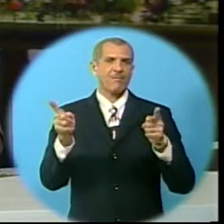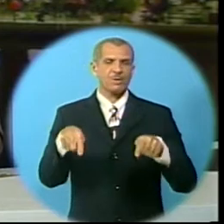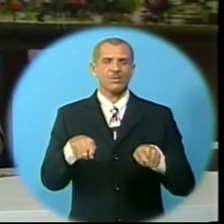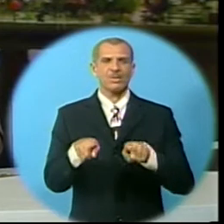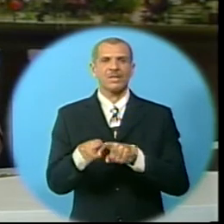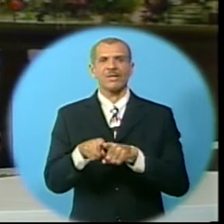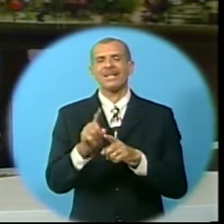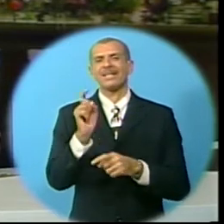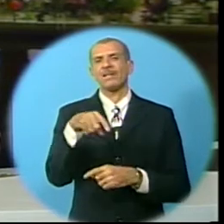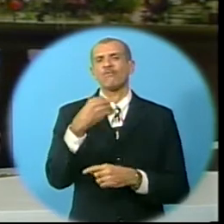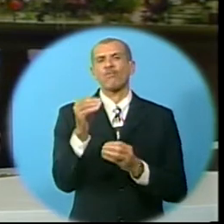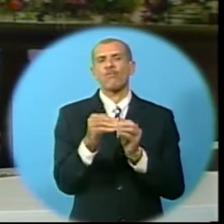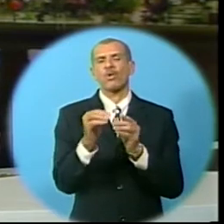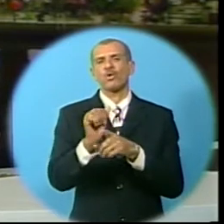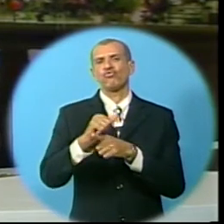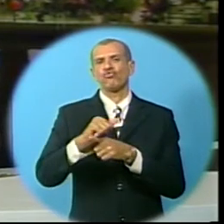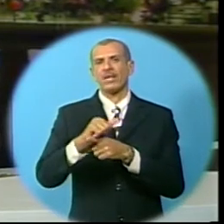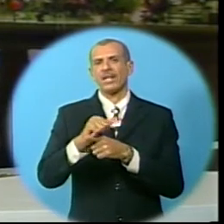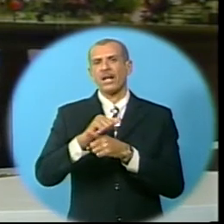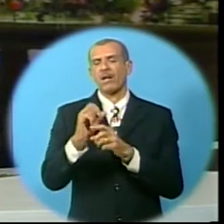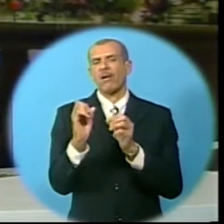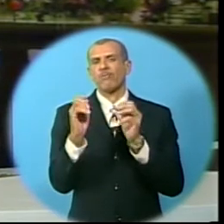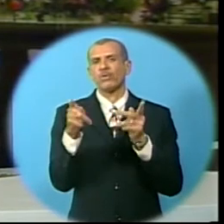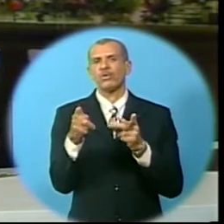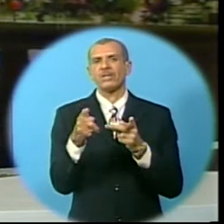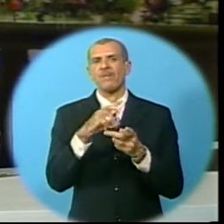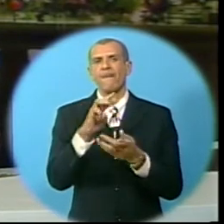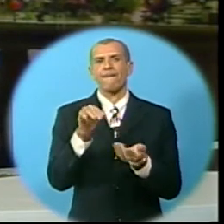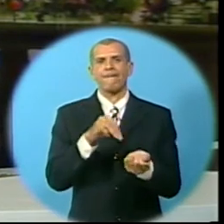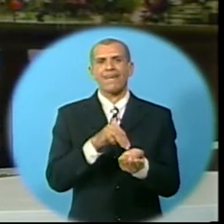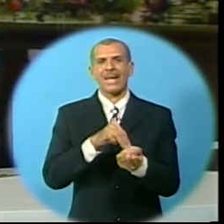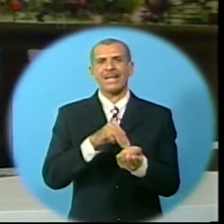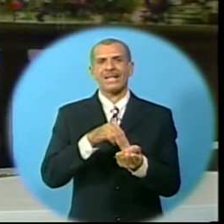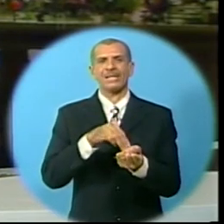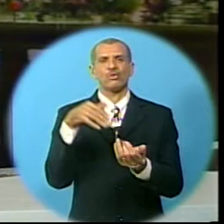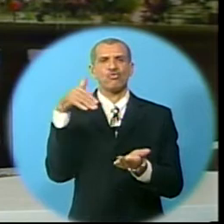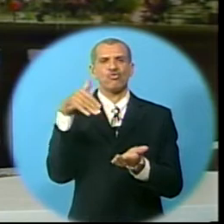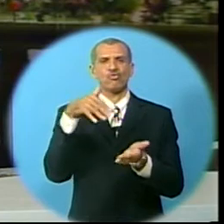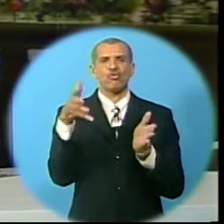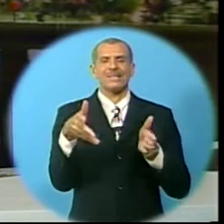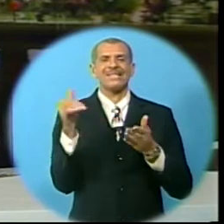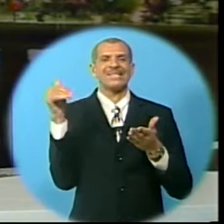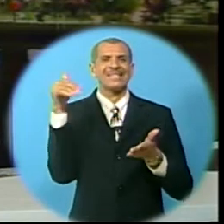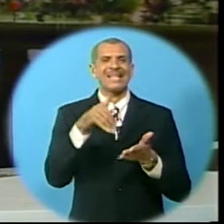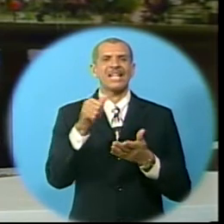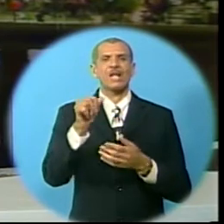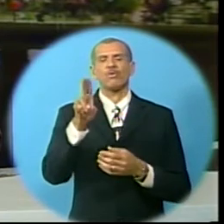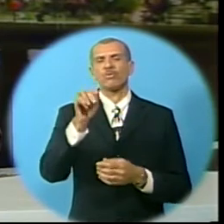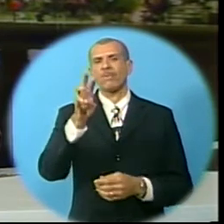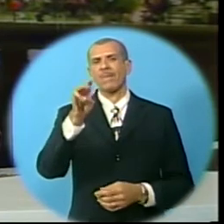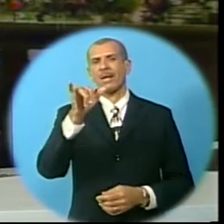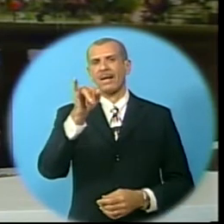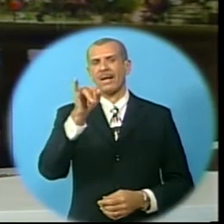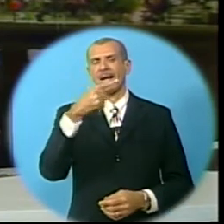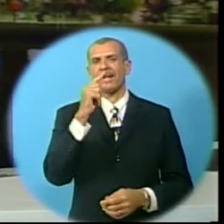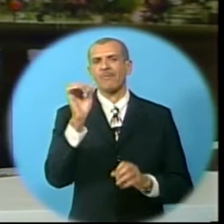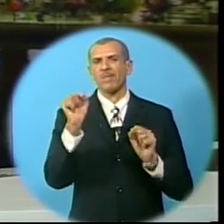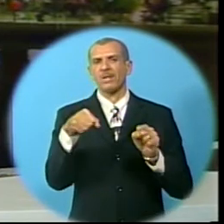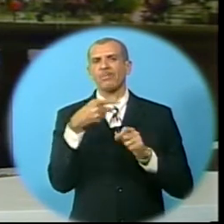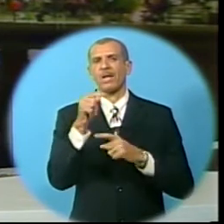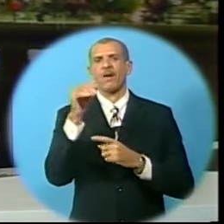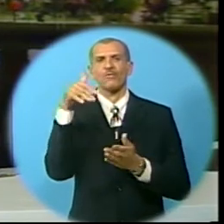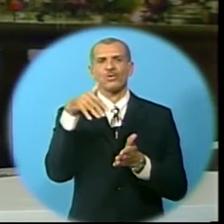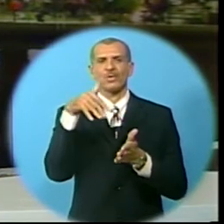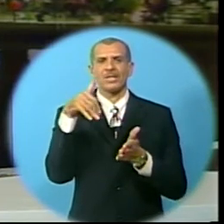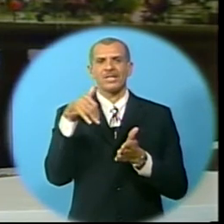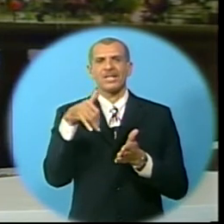on the need for more training opportunities for medical students studying at the University of the West Indies and the possibility of